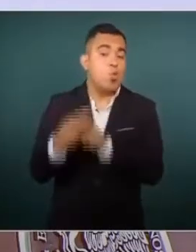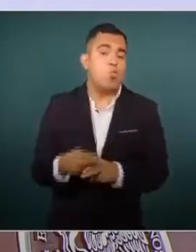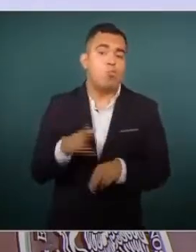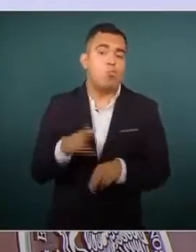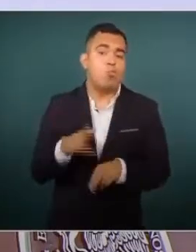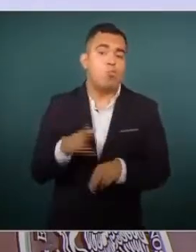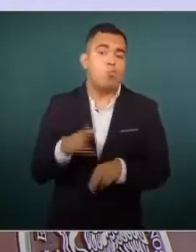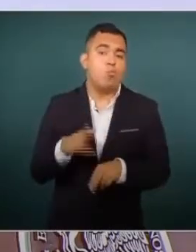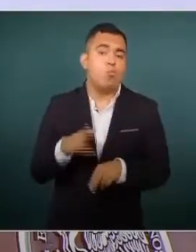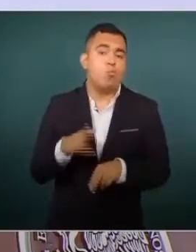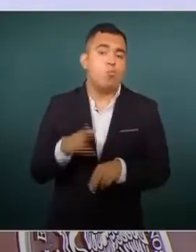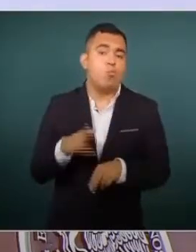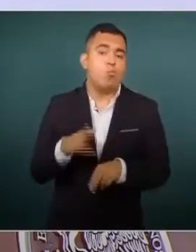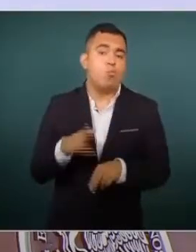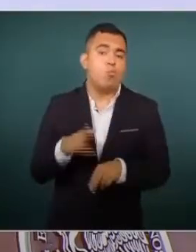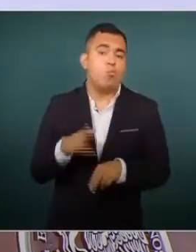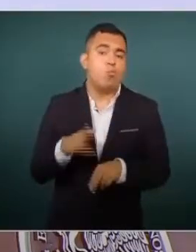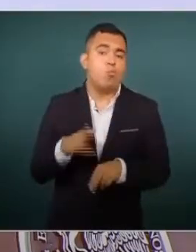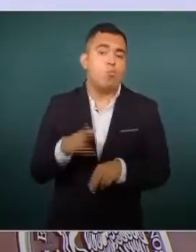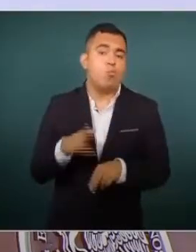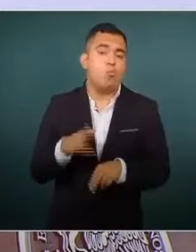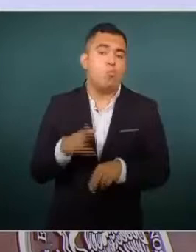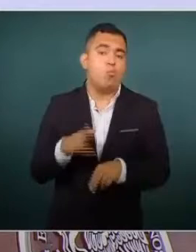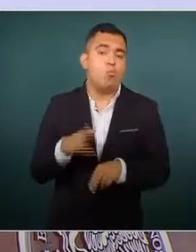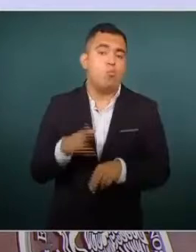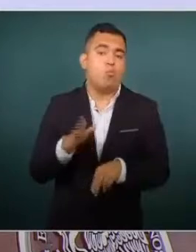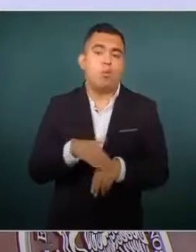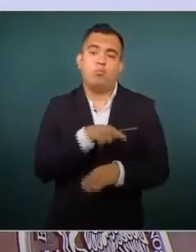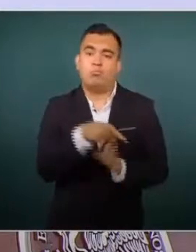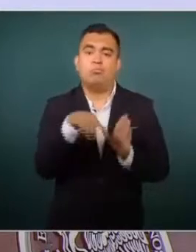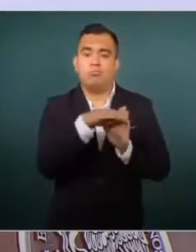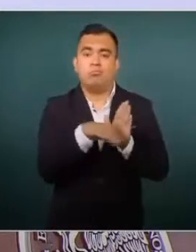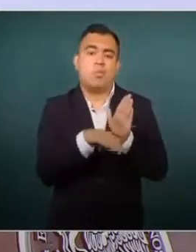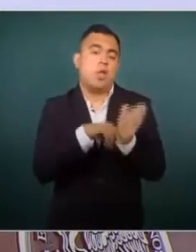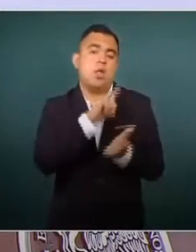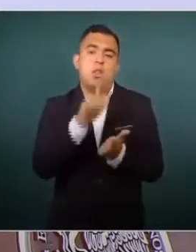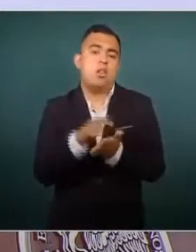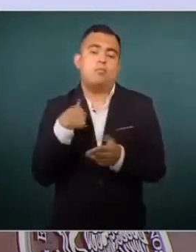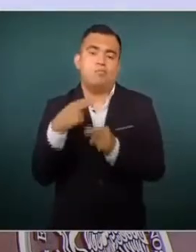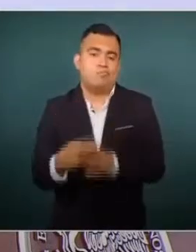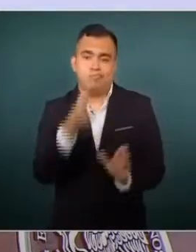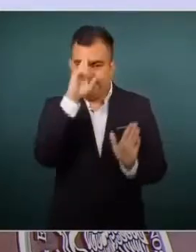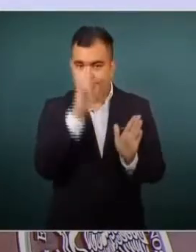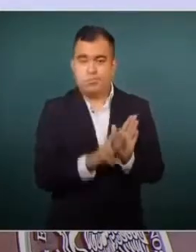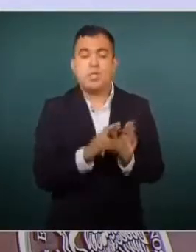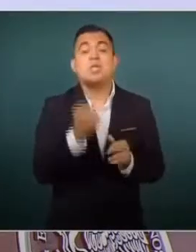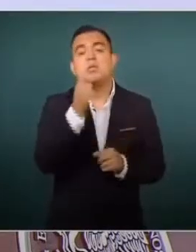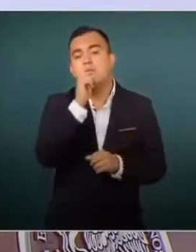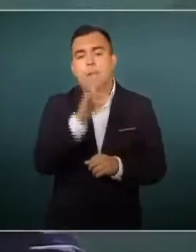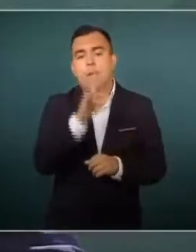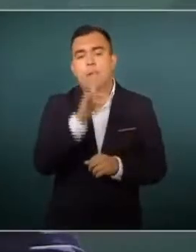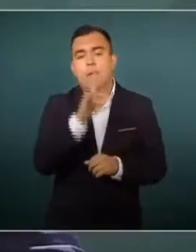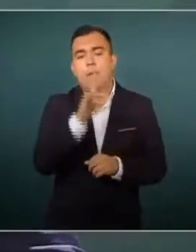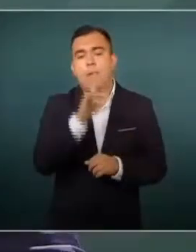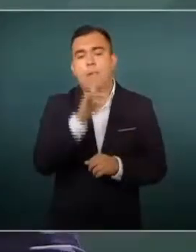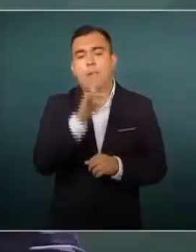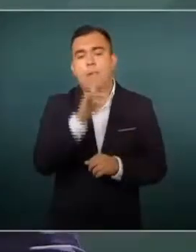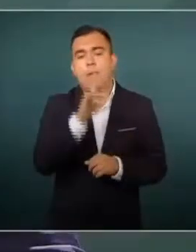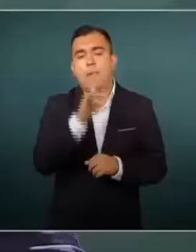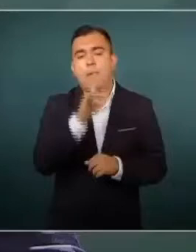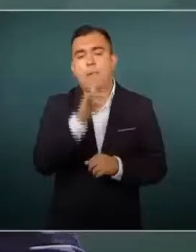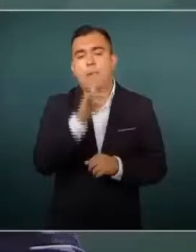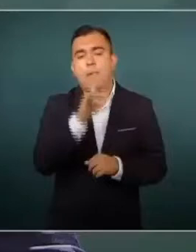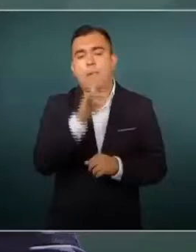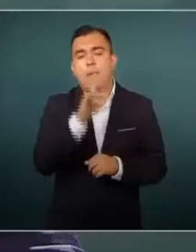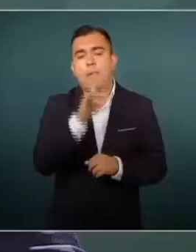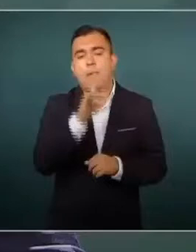ley. Y segundo, And that he's complied with every step of the law. And second, es un ejercicio de la soberanía del Estado and that it's an